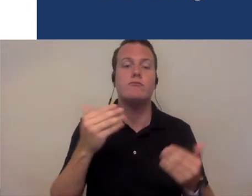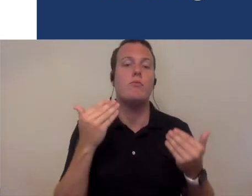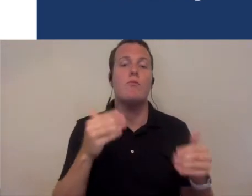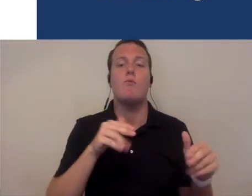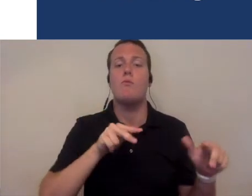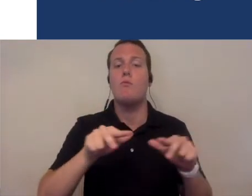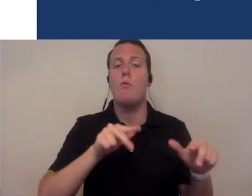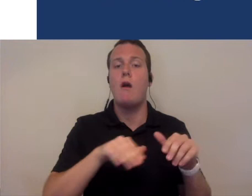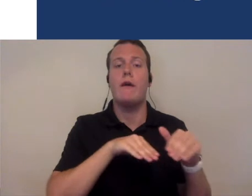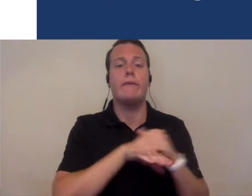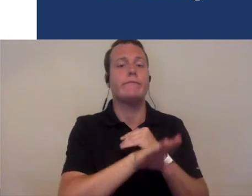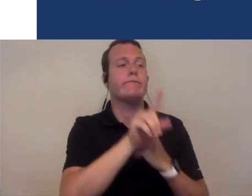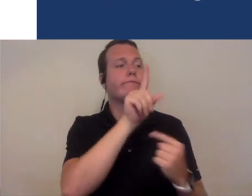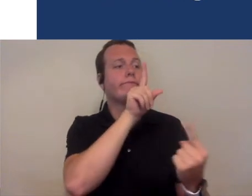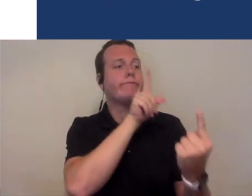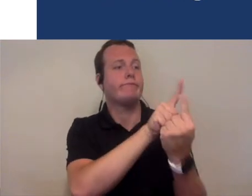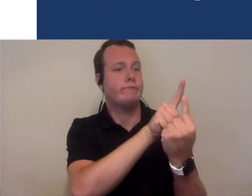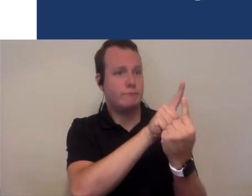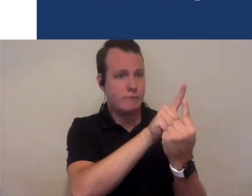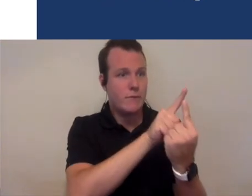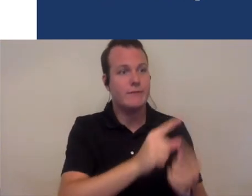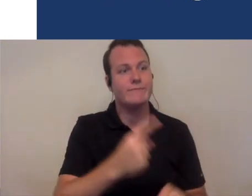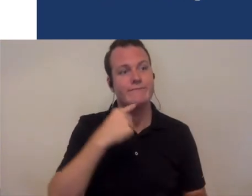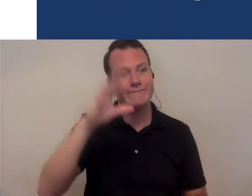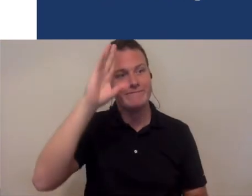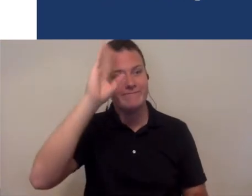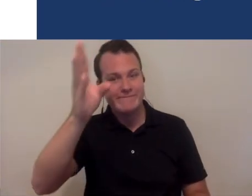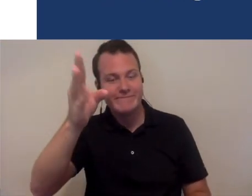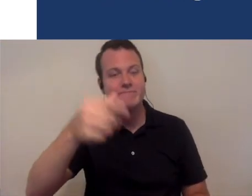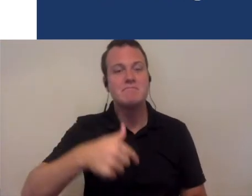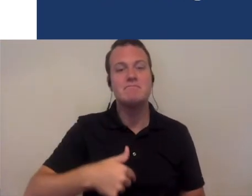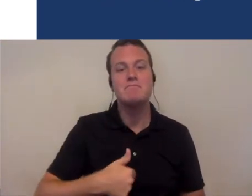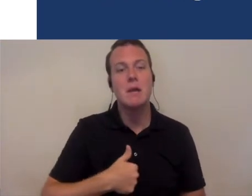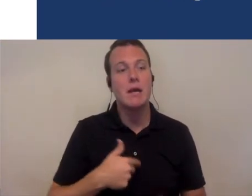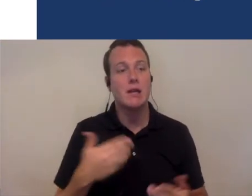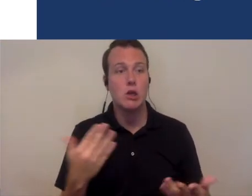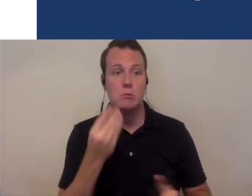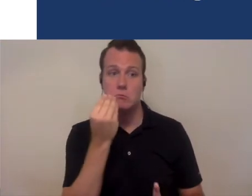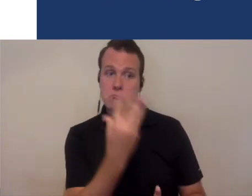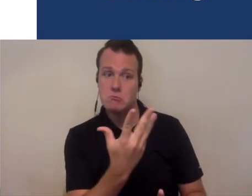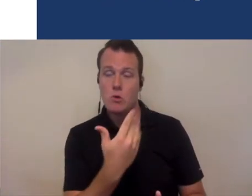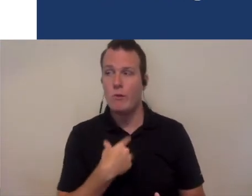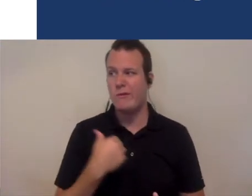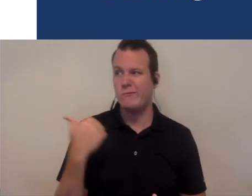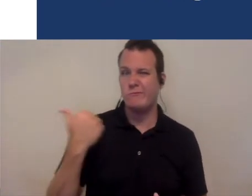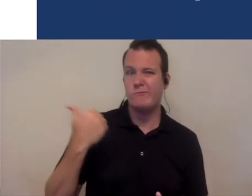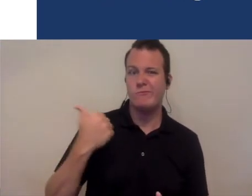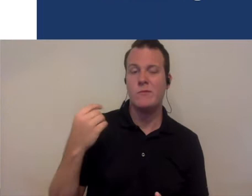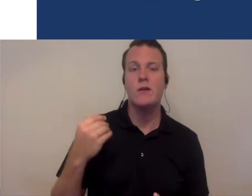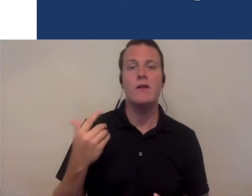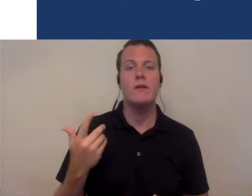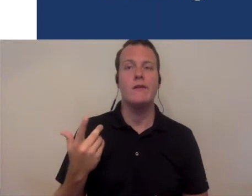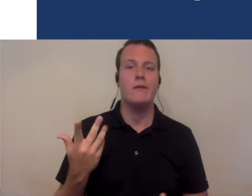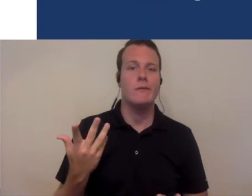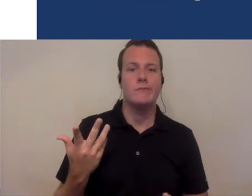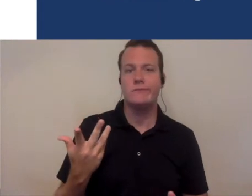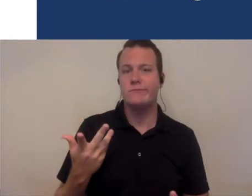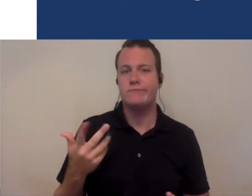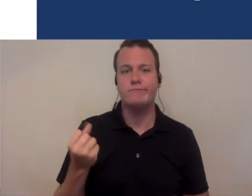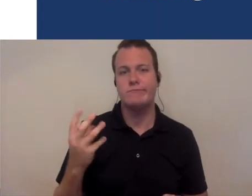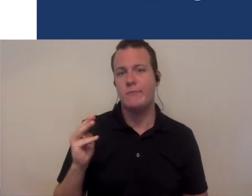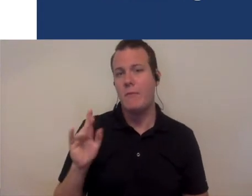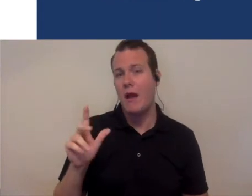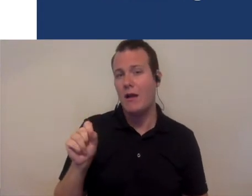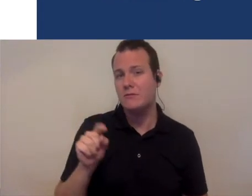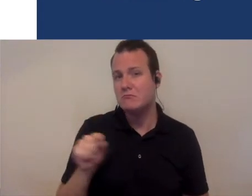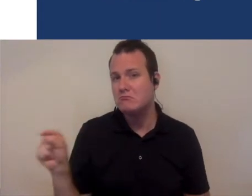you meet with a physician and say, hi, I'm here. I just want you to know I have an office within so many miles of your